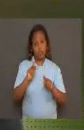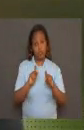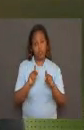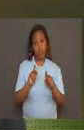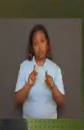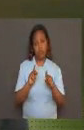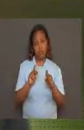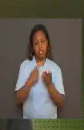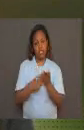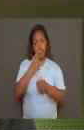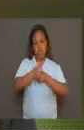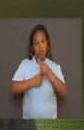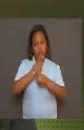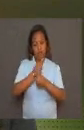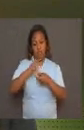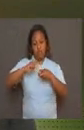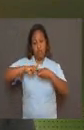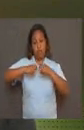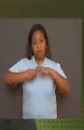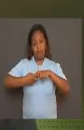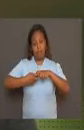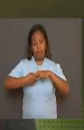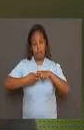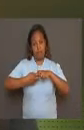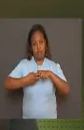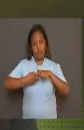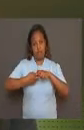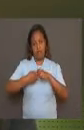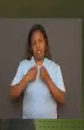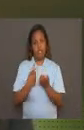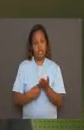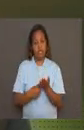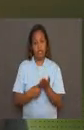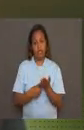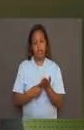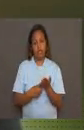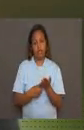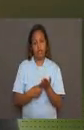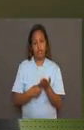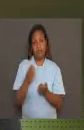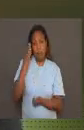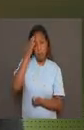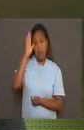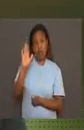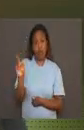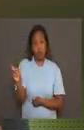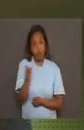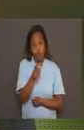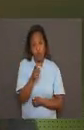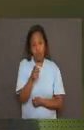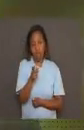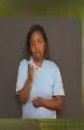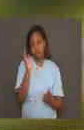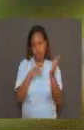resolve these global problems if they are not well informed about